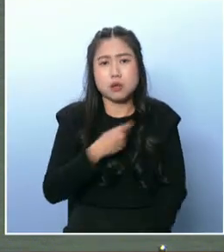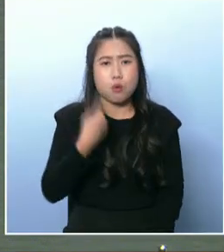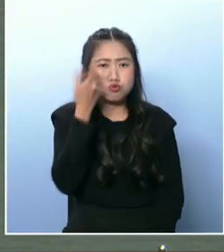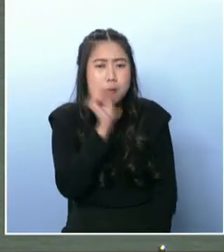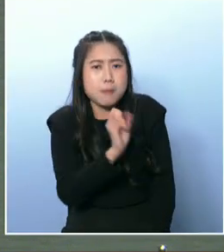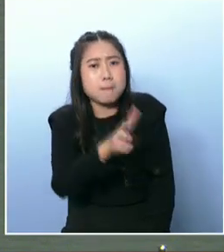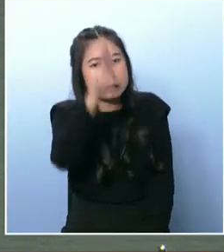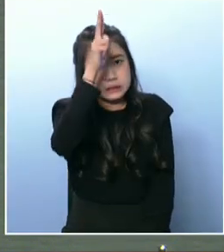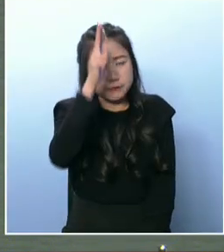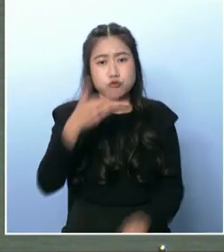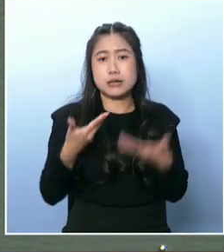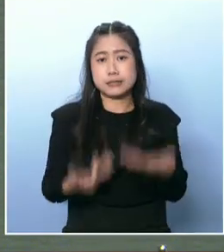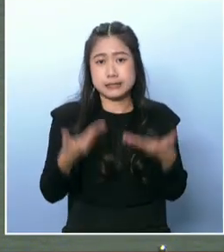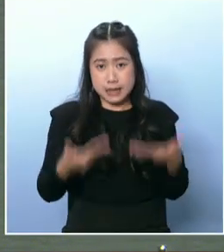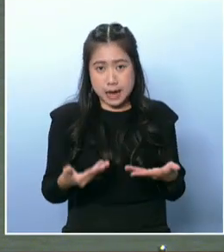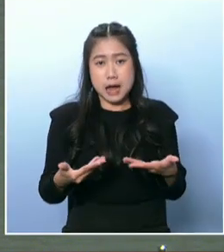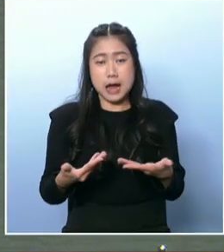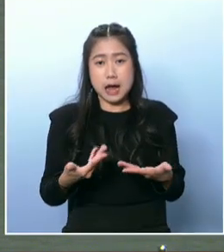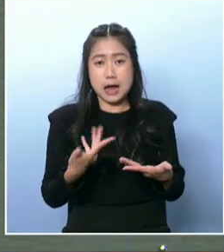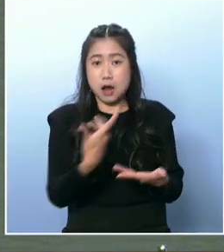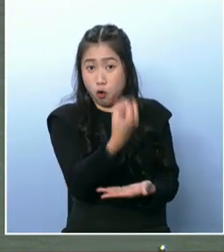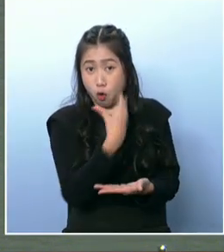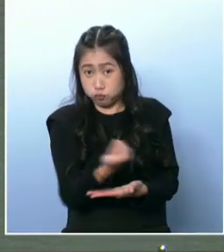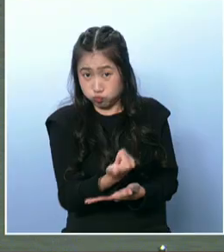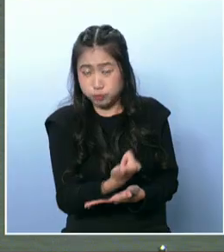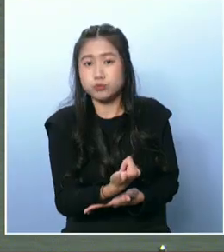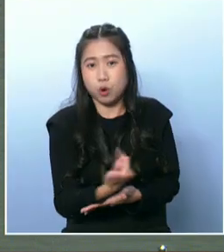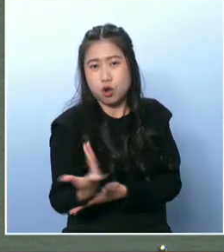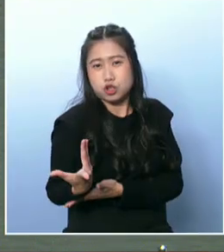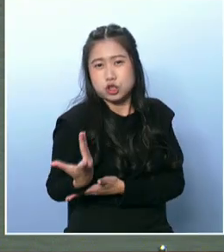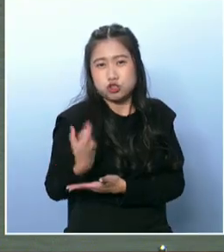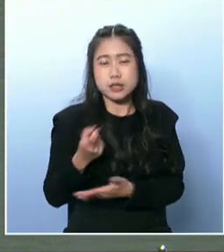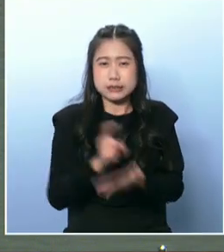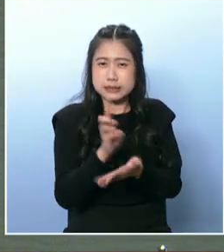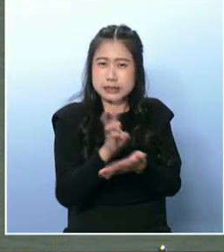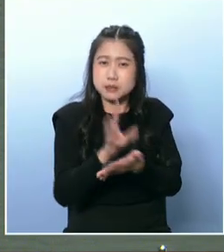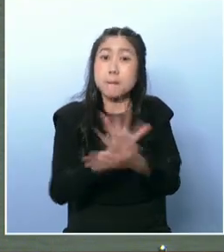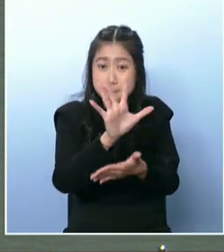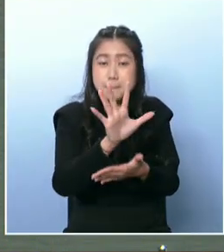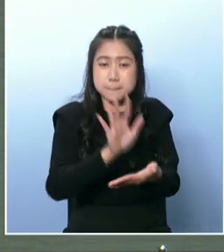happened. So I would like to know whether the administration can tell us in the past 5